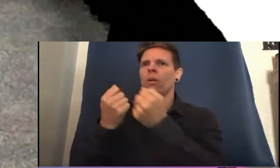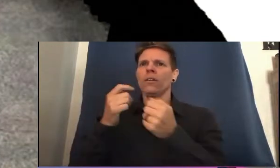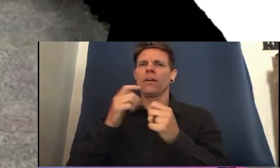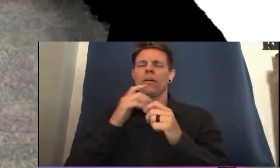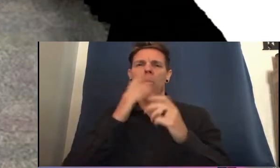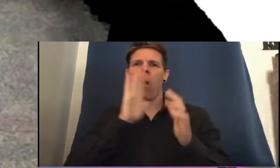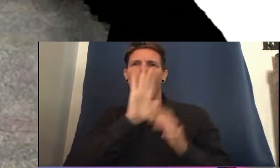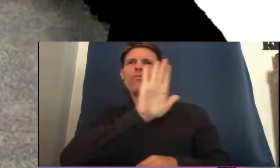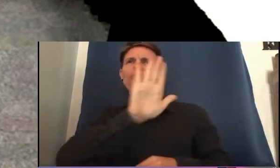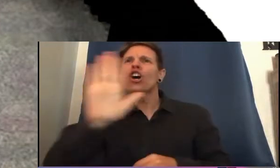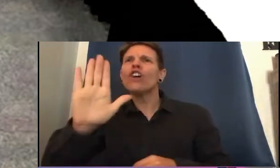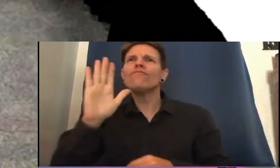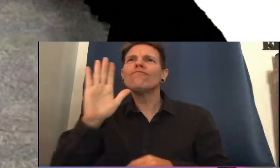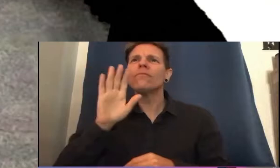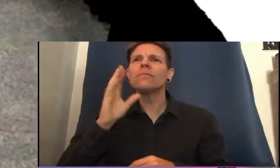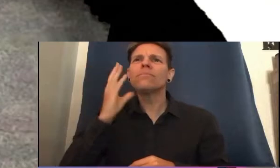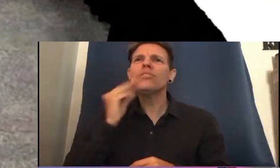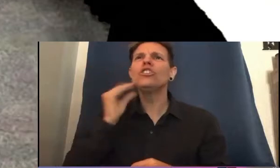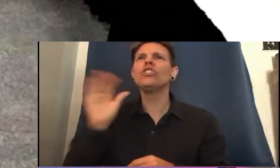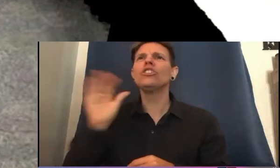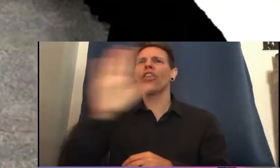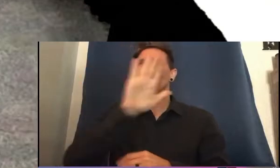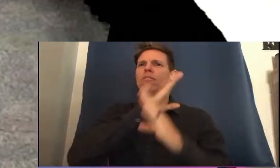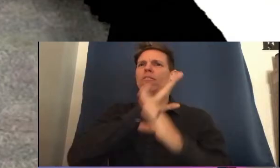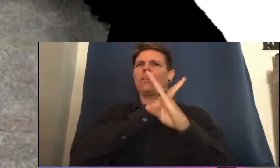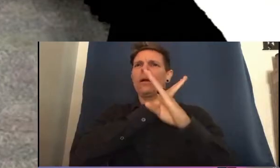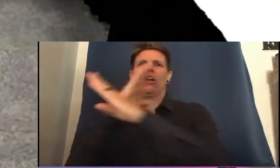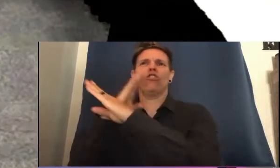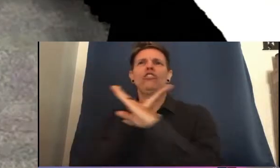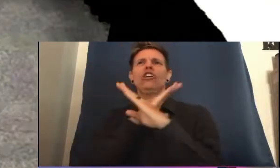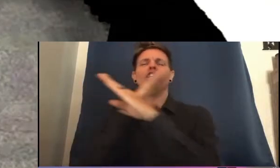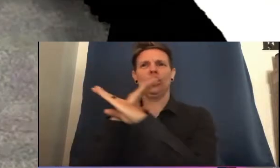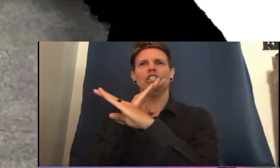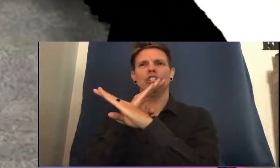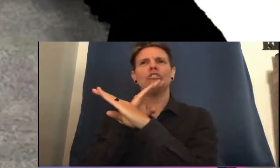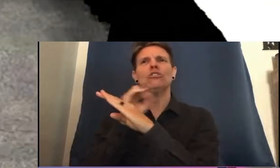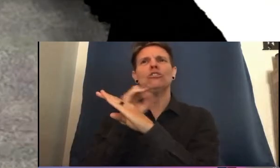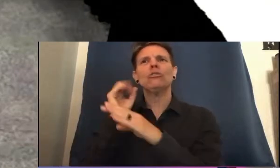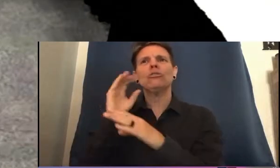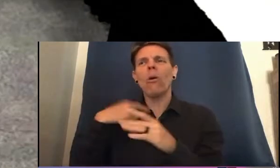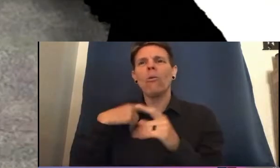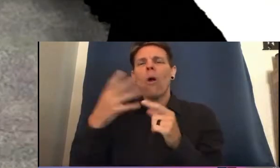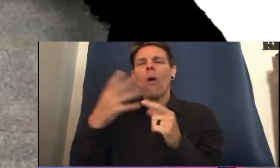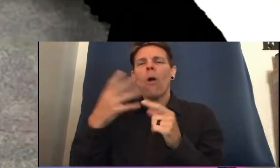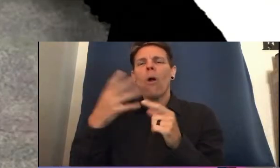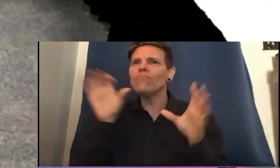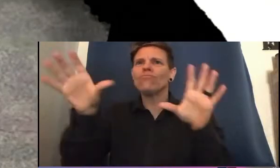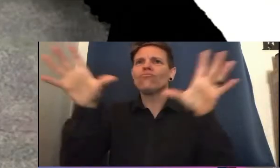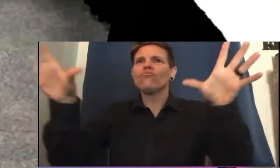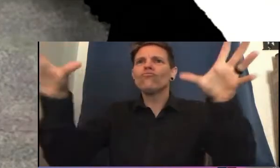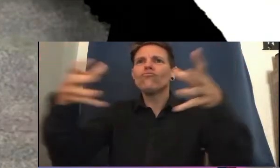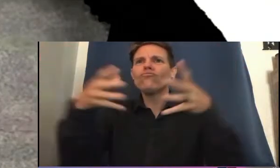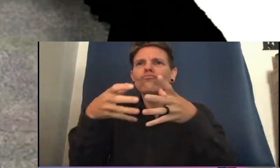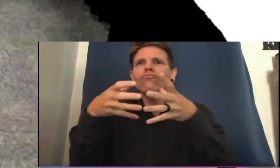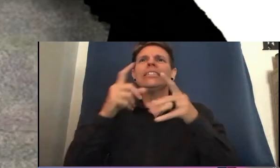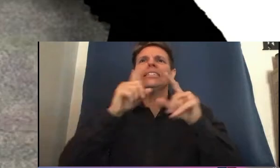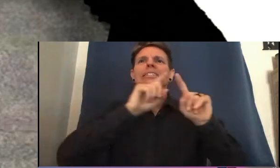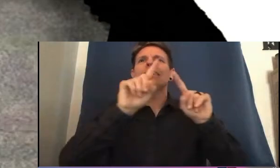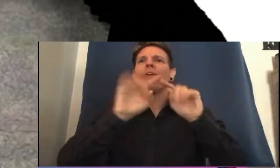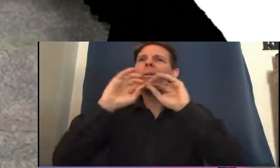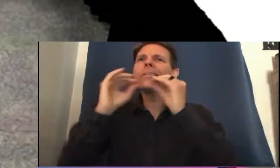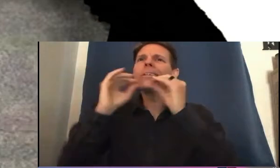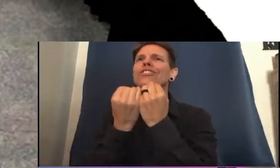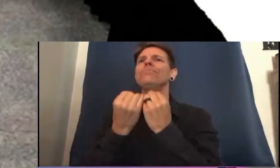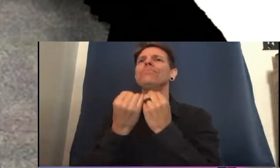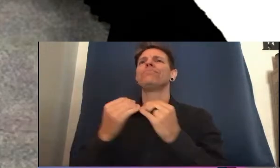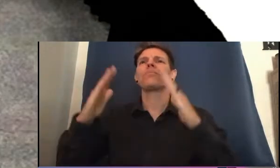Prevention Collaborative of El Paso County, an alliance of organizations and community leaders with a collective goal to